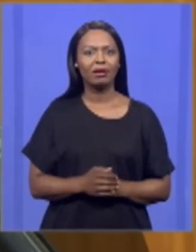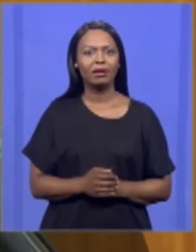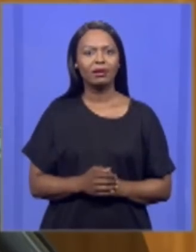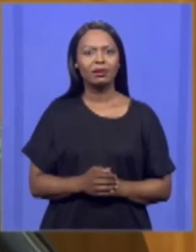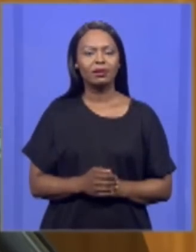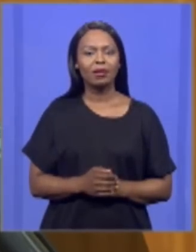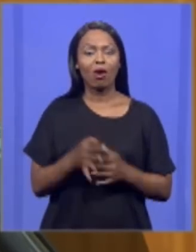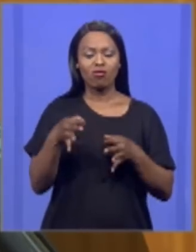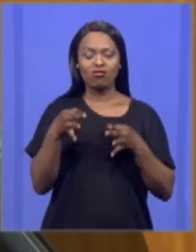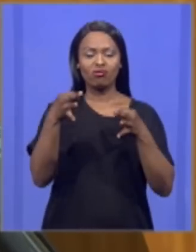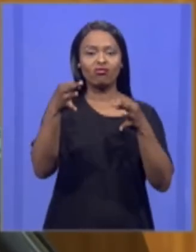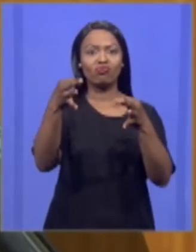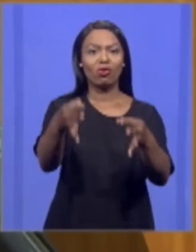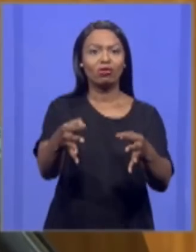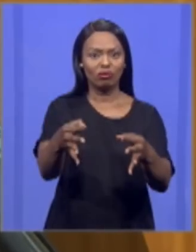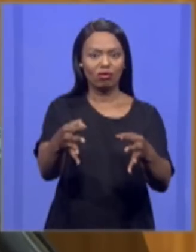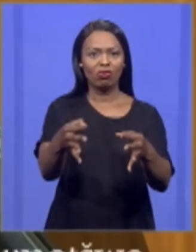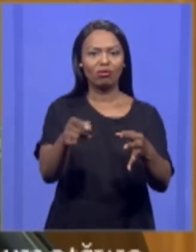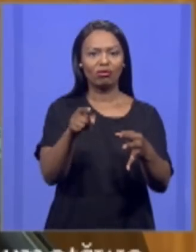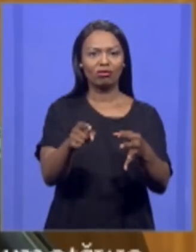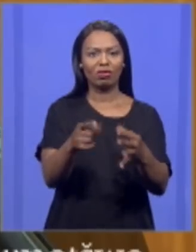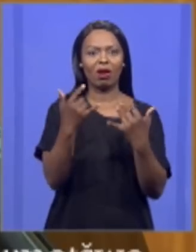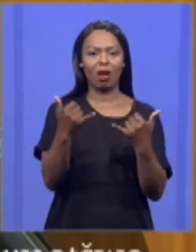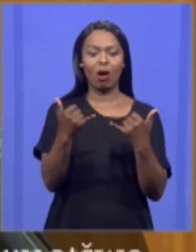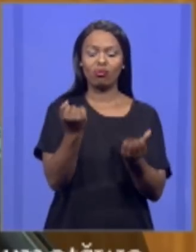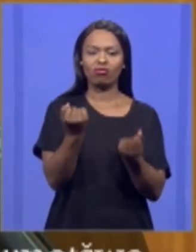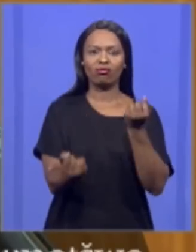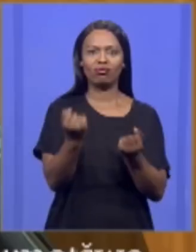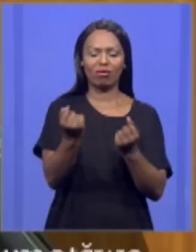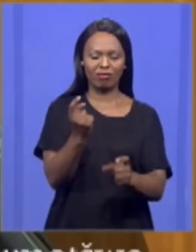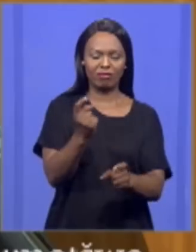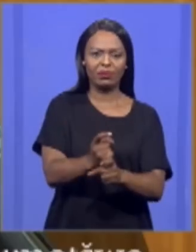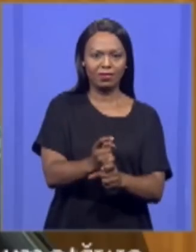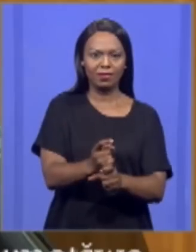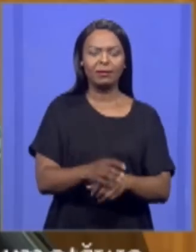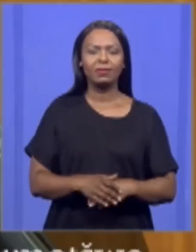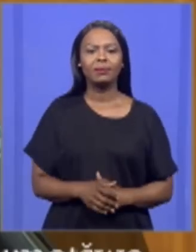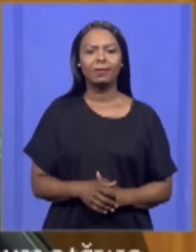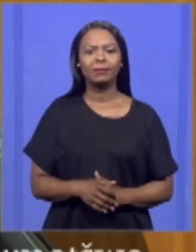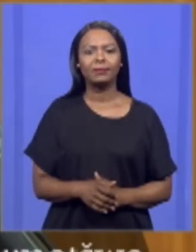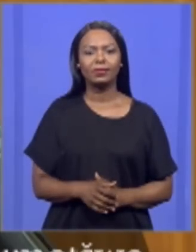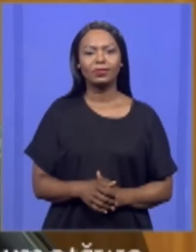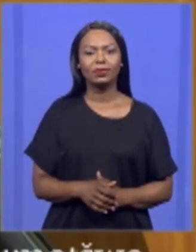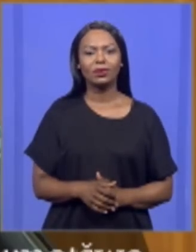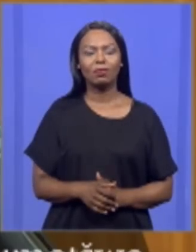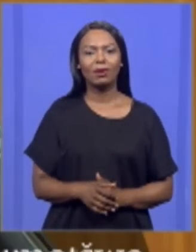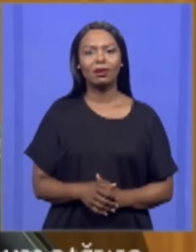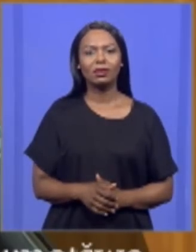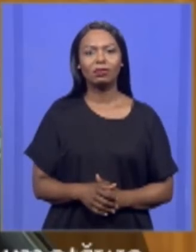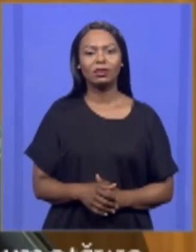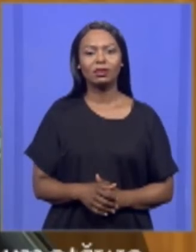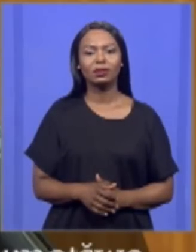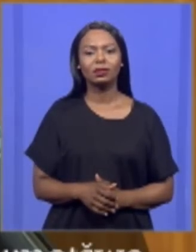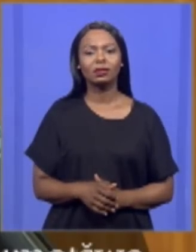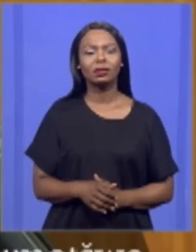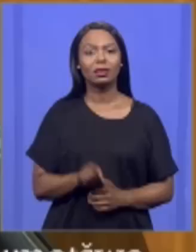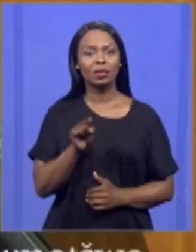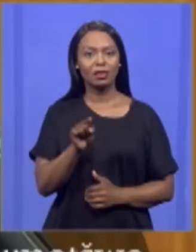for a postponement is refused and the attitude of the state that they are persisting on the application for a